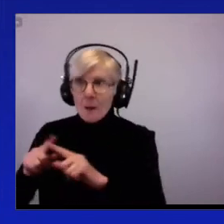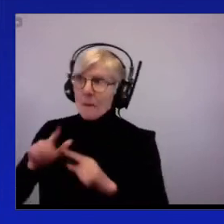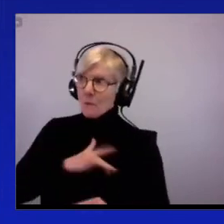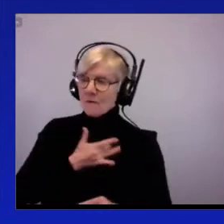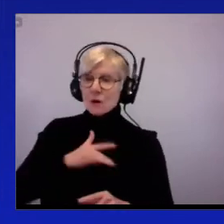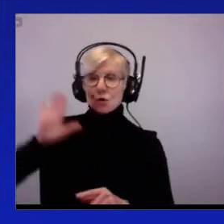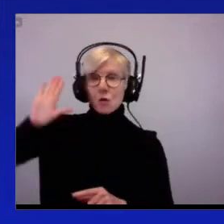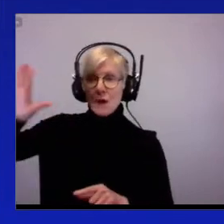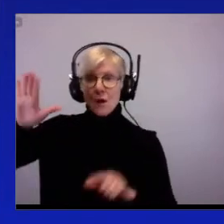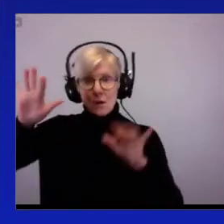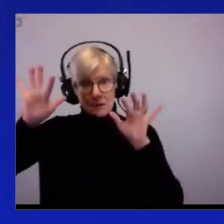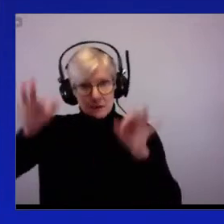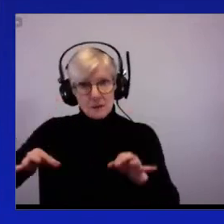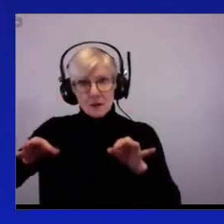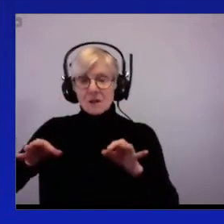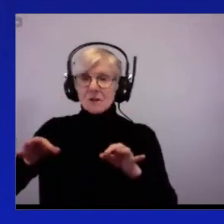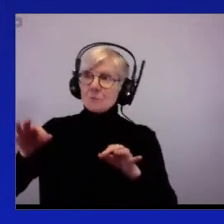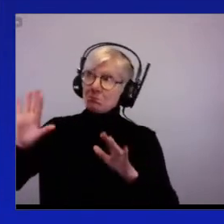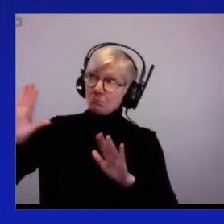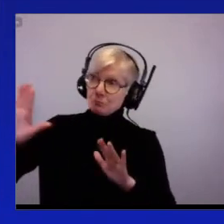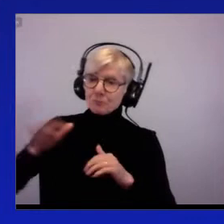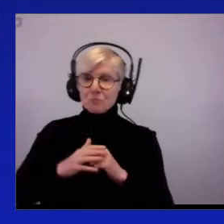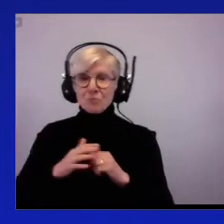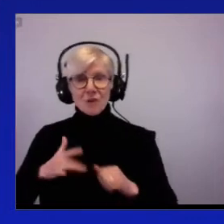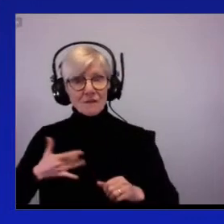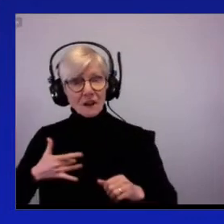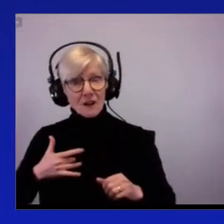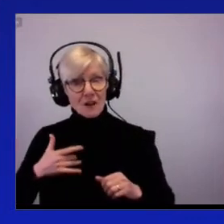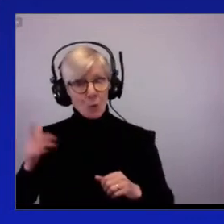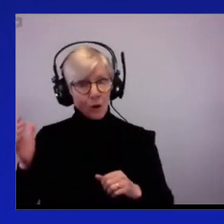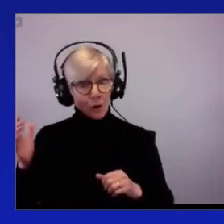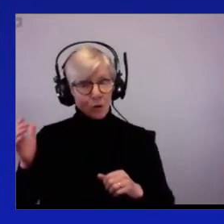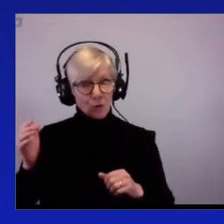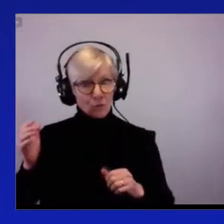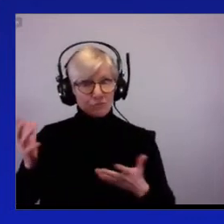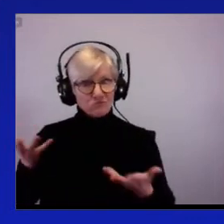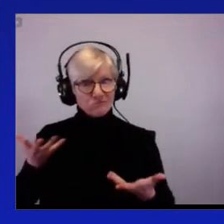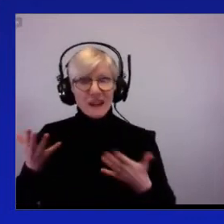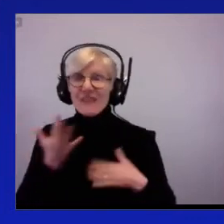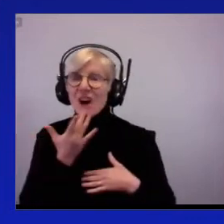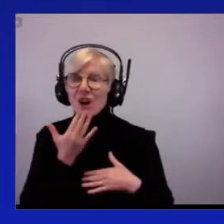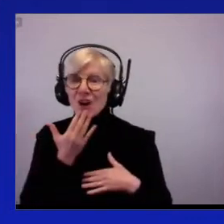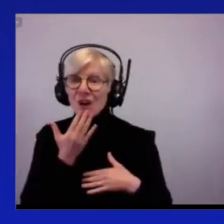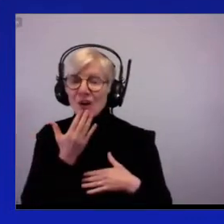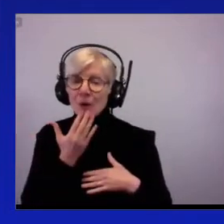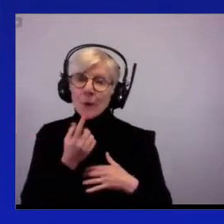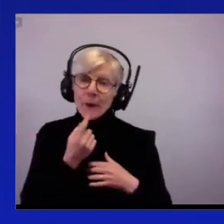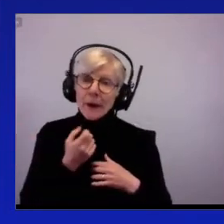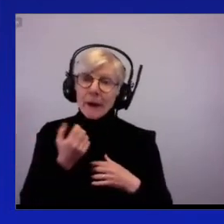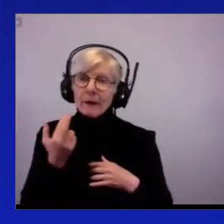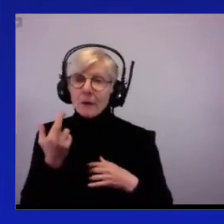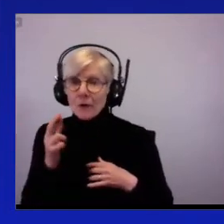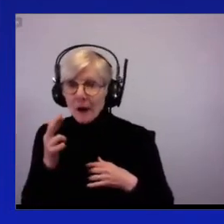don't have confirmation that they're going to return to that provincial framework, the color-coded, the different thresholds